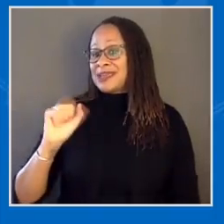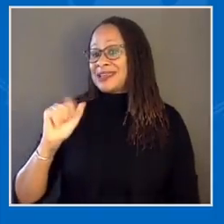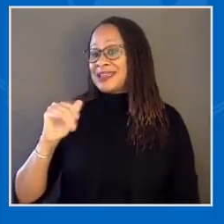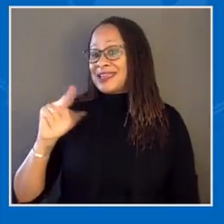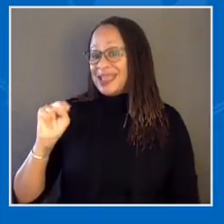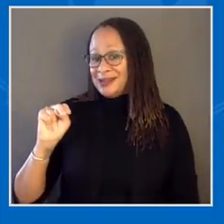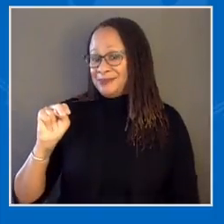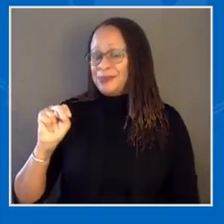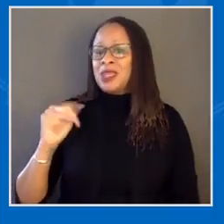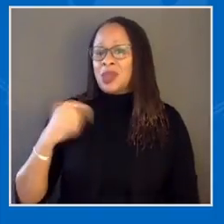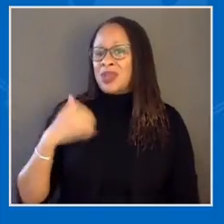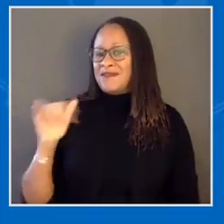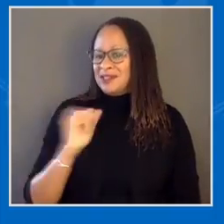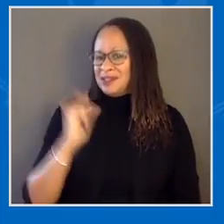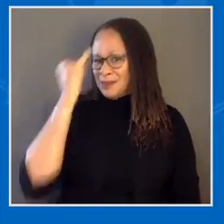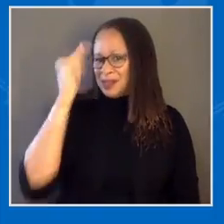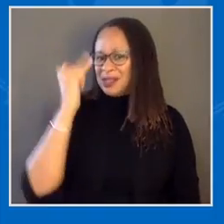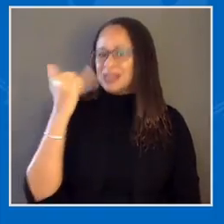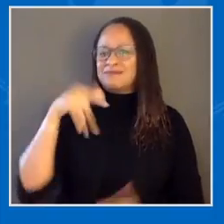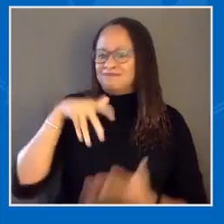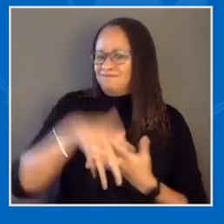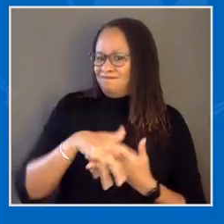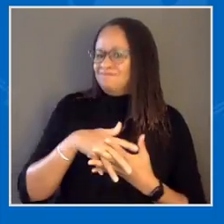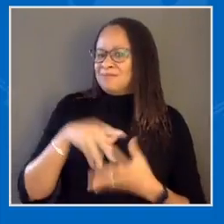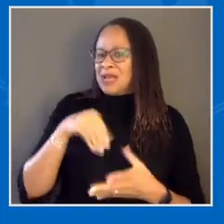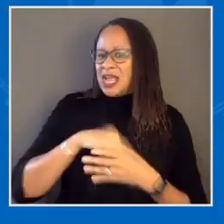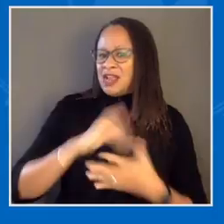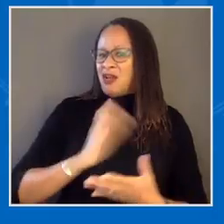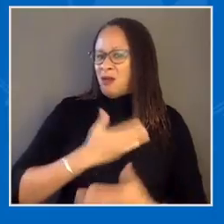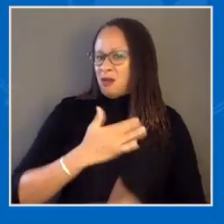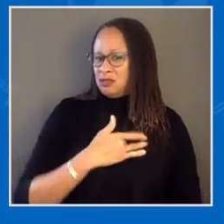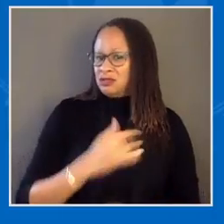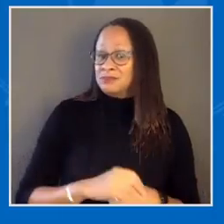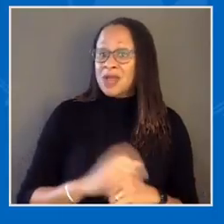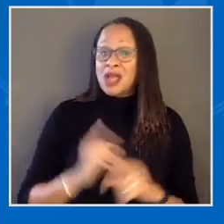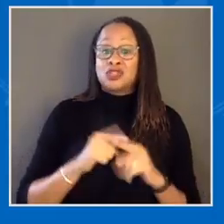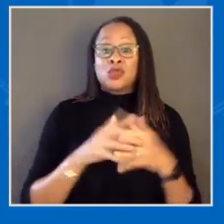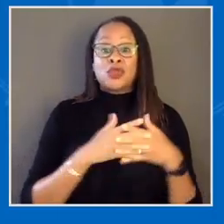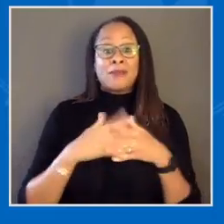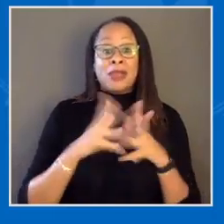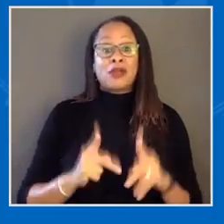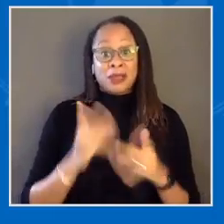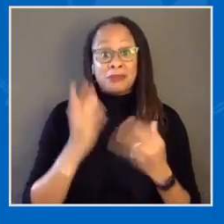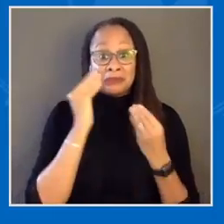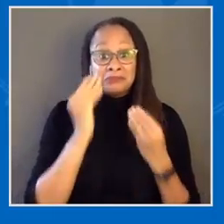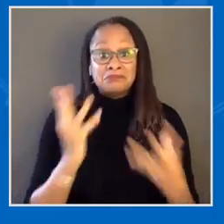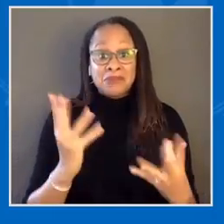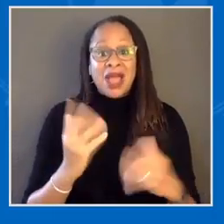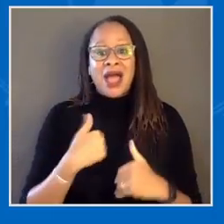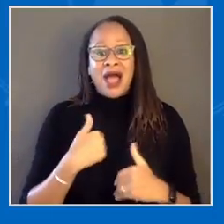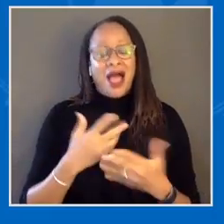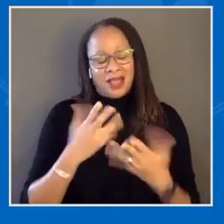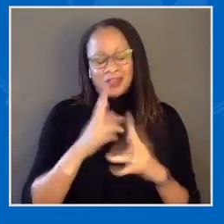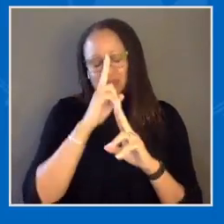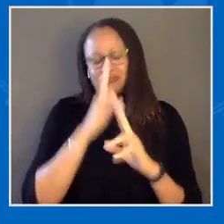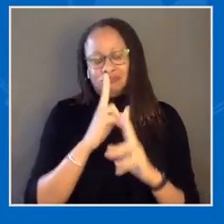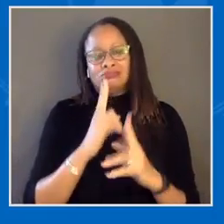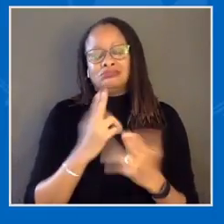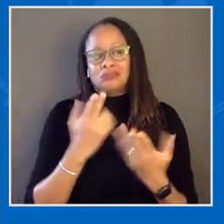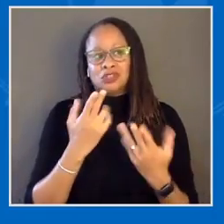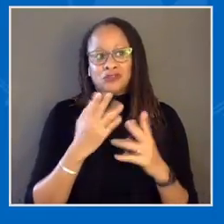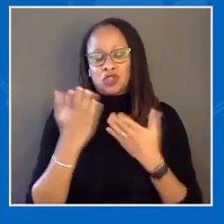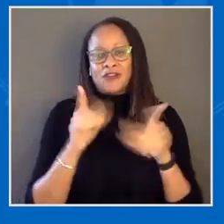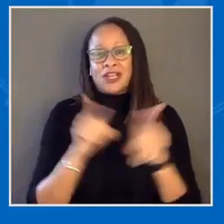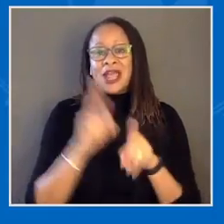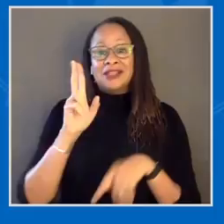our bones. To the American people, I had the honor of serving as Joe Biden's national security advisor when he was vice